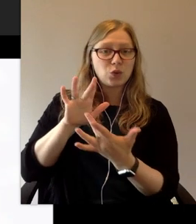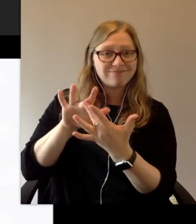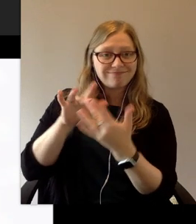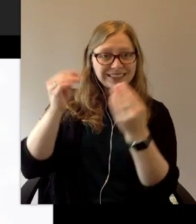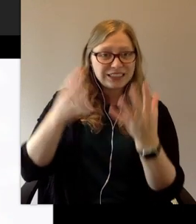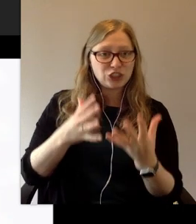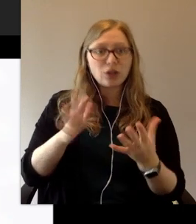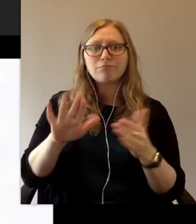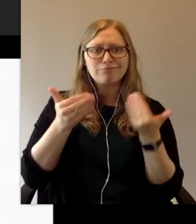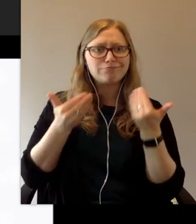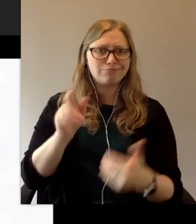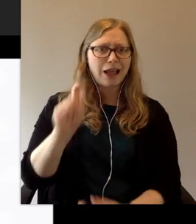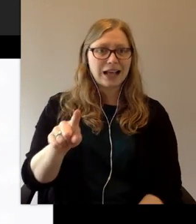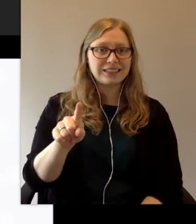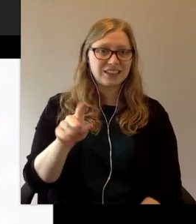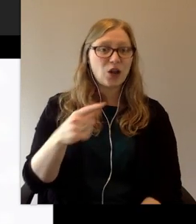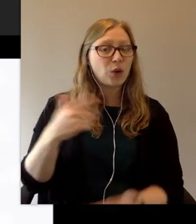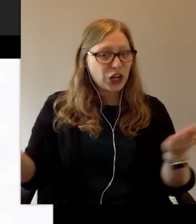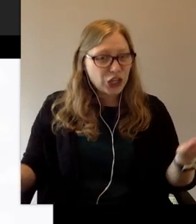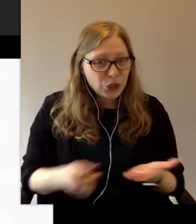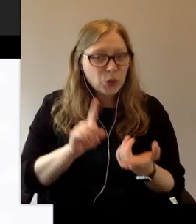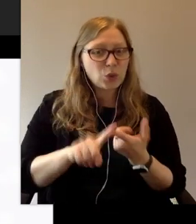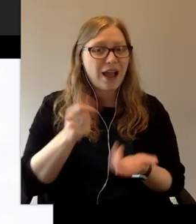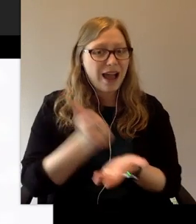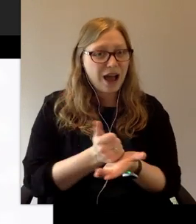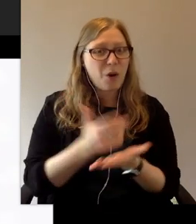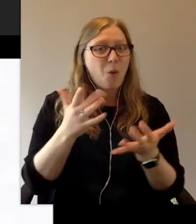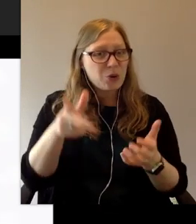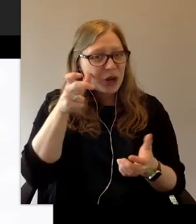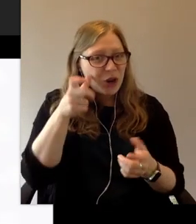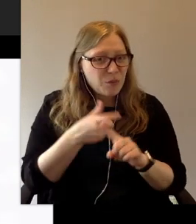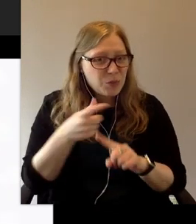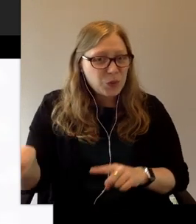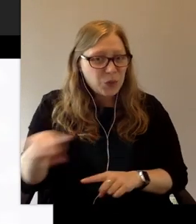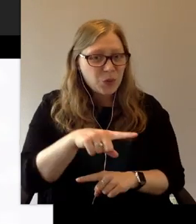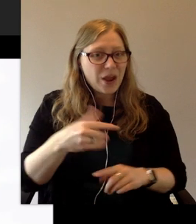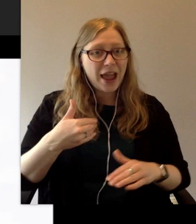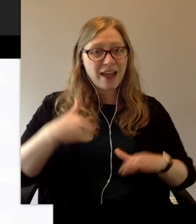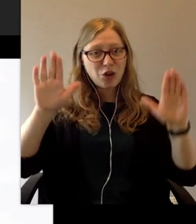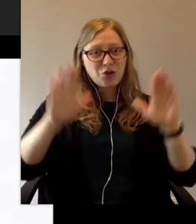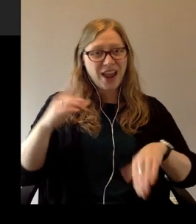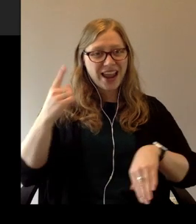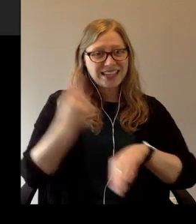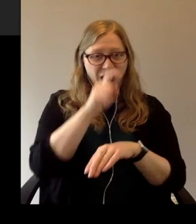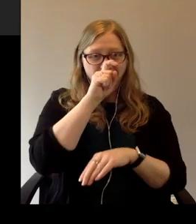them. We are here to help you. We want to hear from you. Have a great day, Hawks!